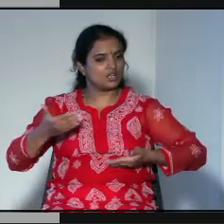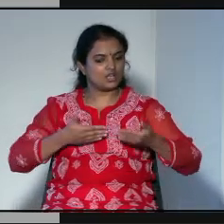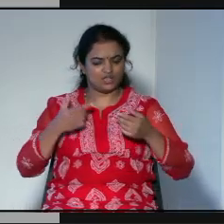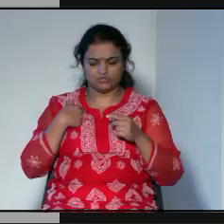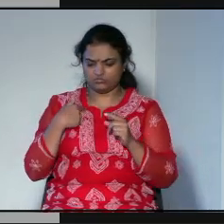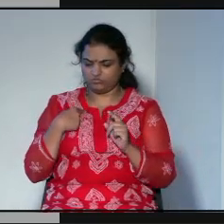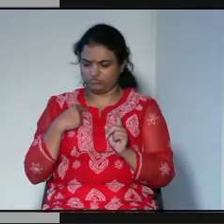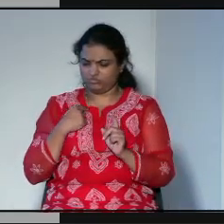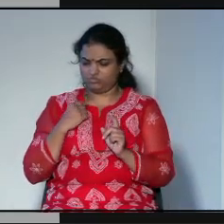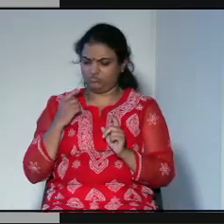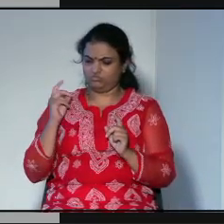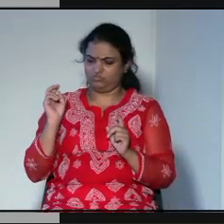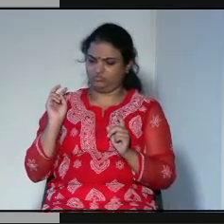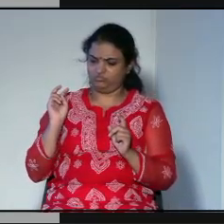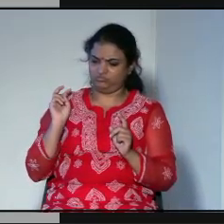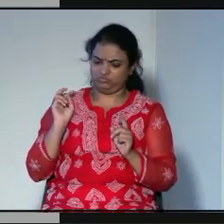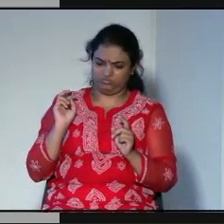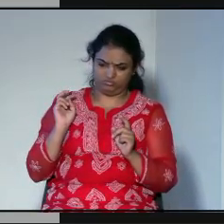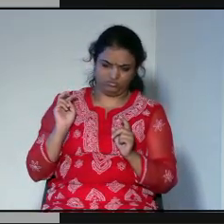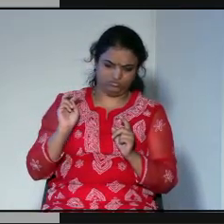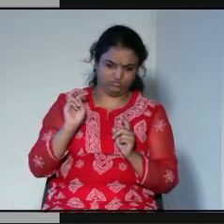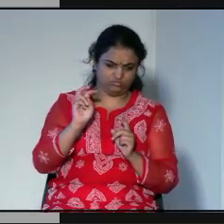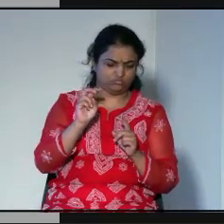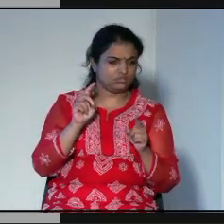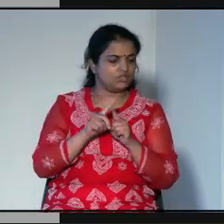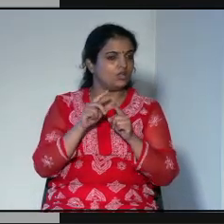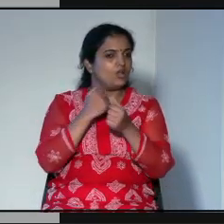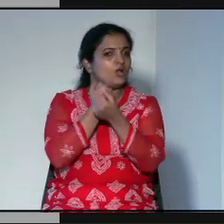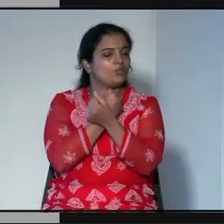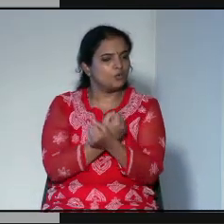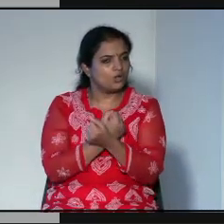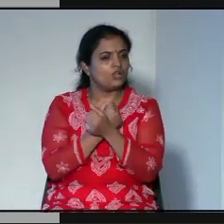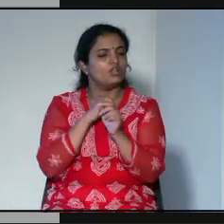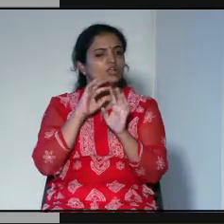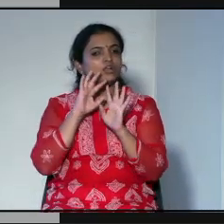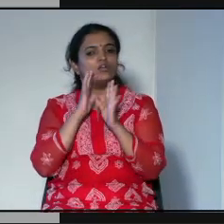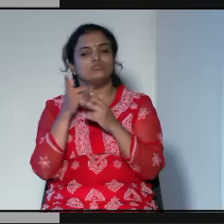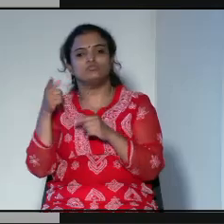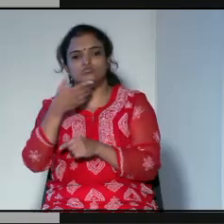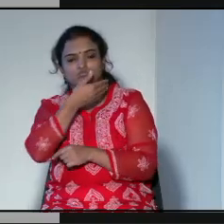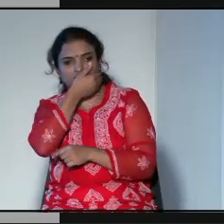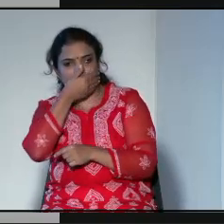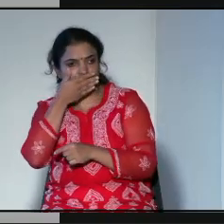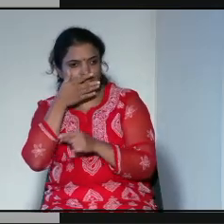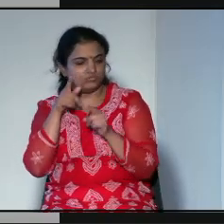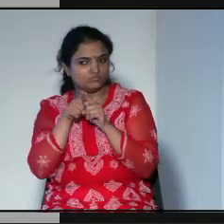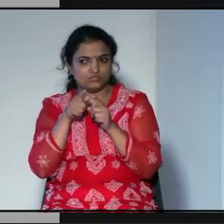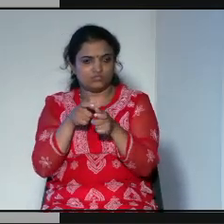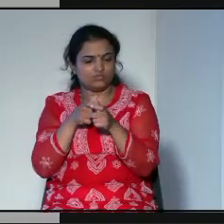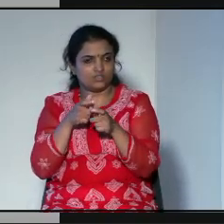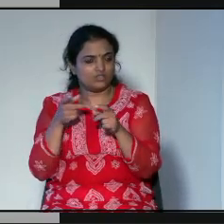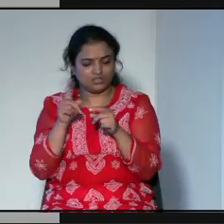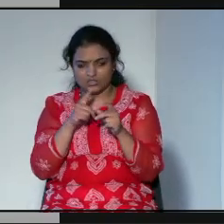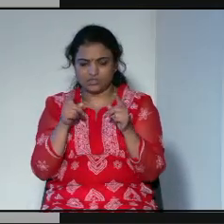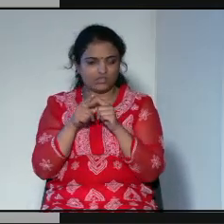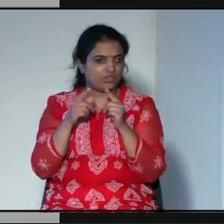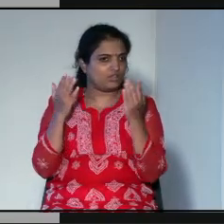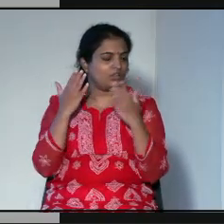violence and police brutality of the Naxalite movement, which some of us here from the city will